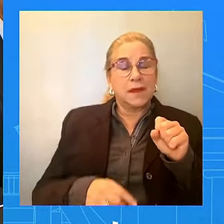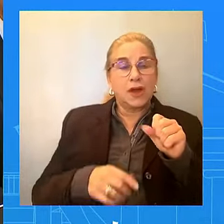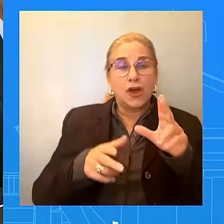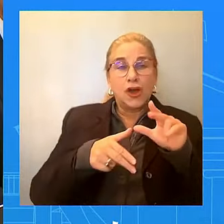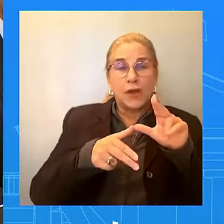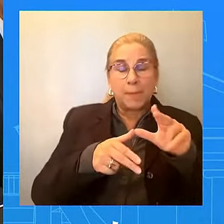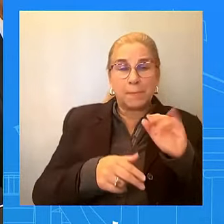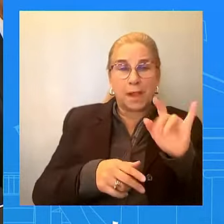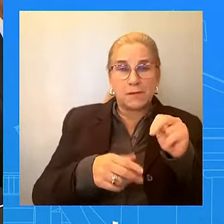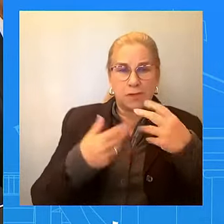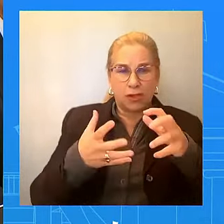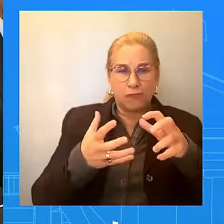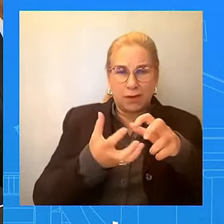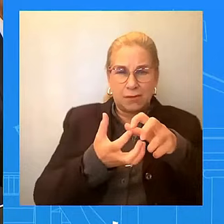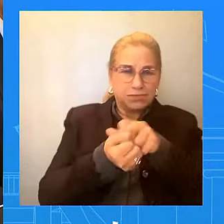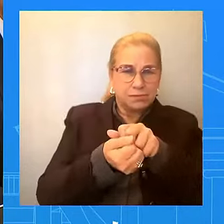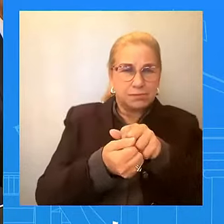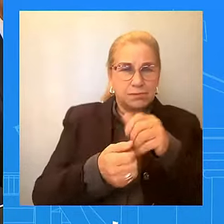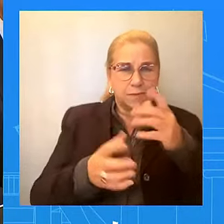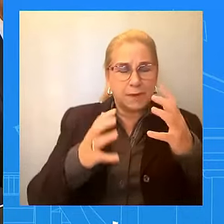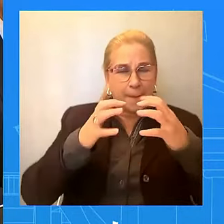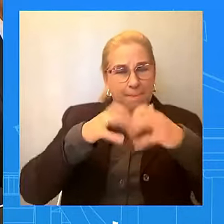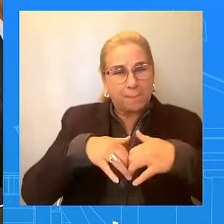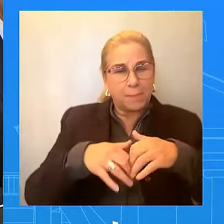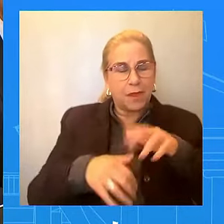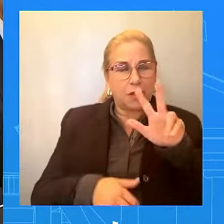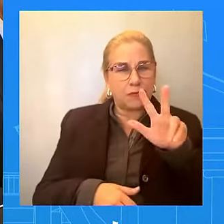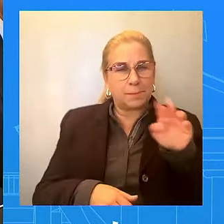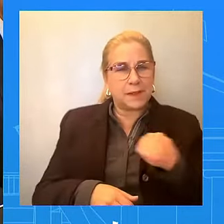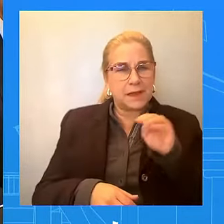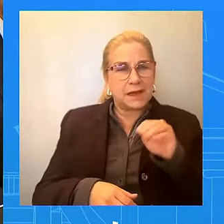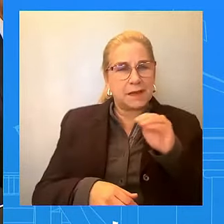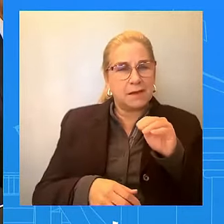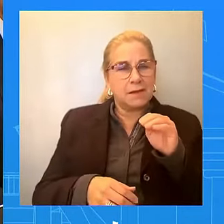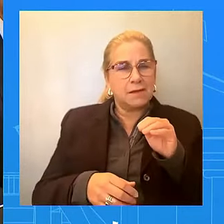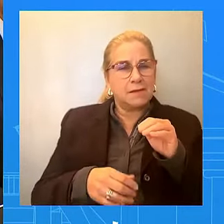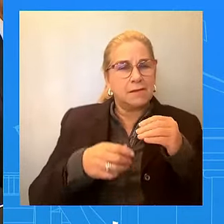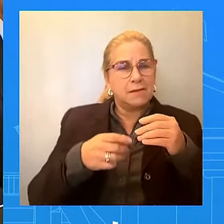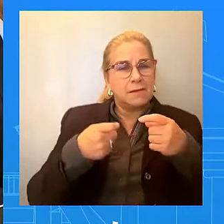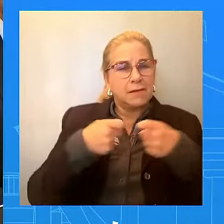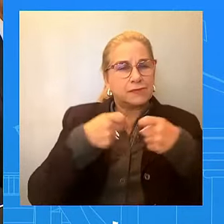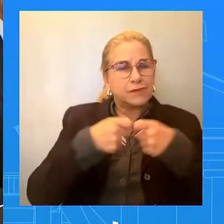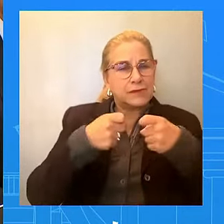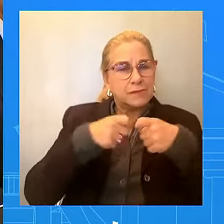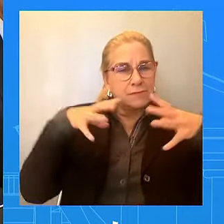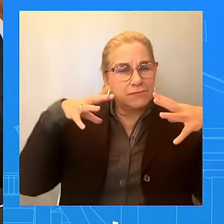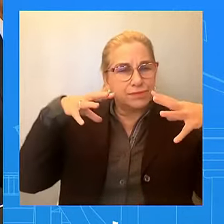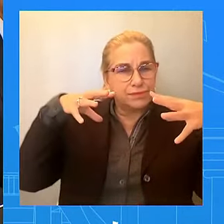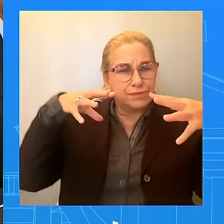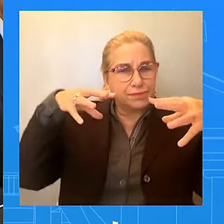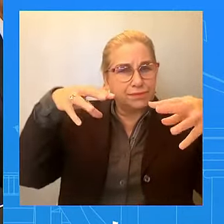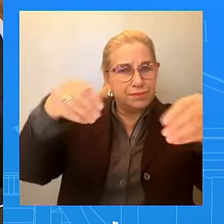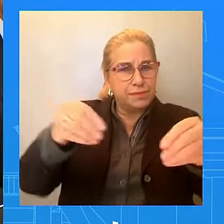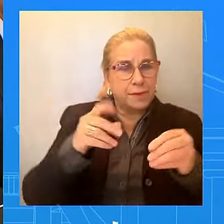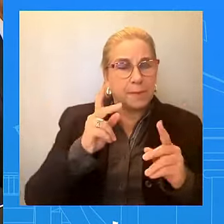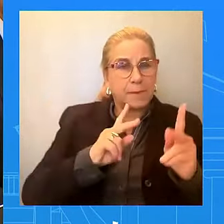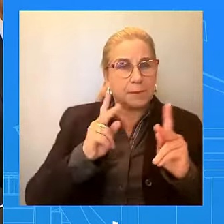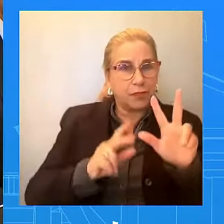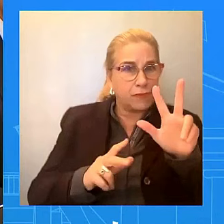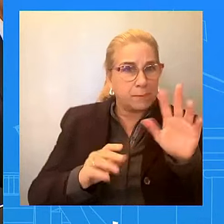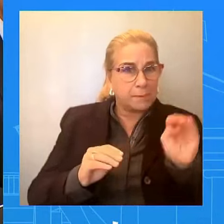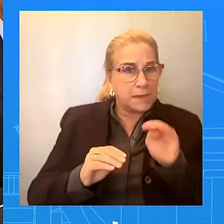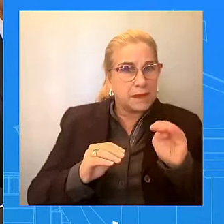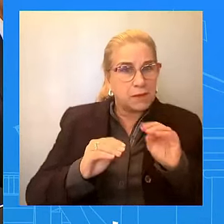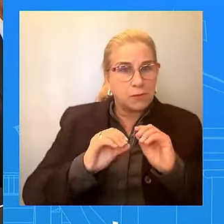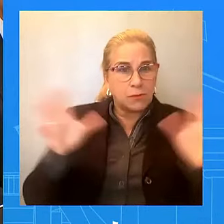the power situation compare to other disasters? And what is the federal government's role in coordinating the restoration